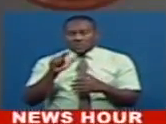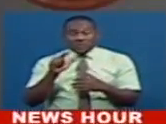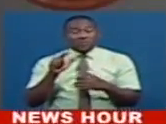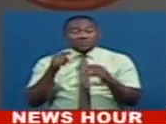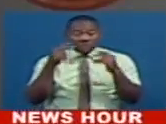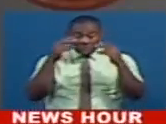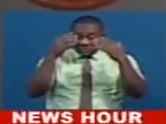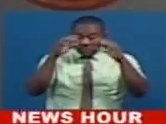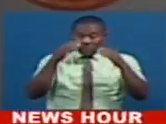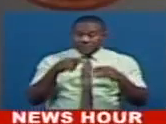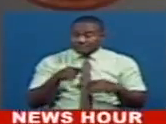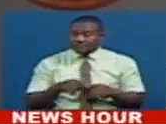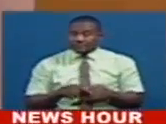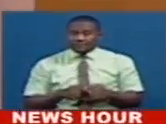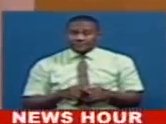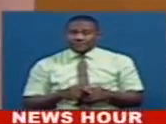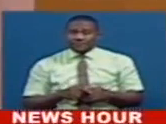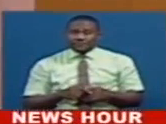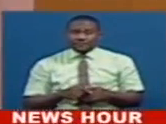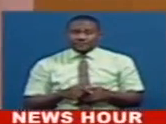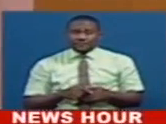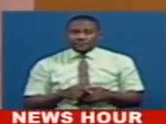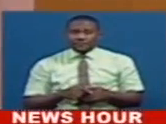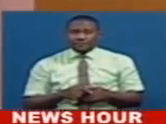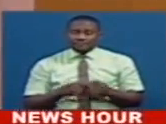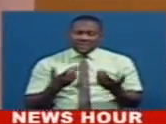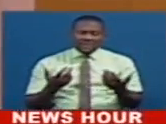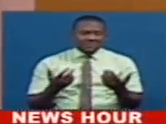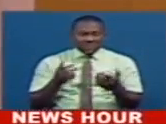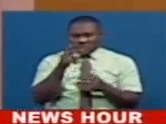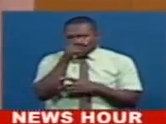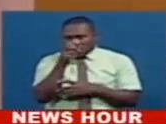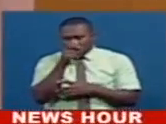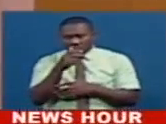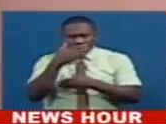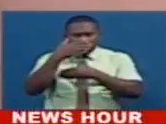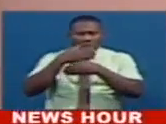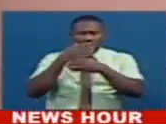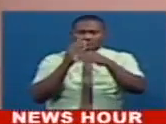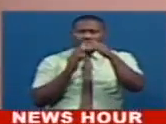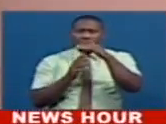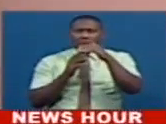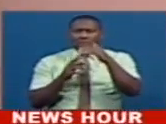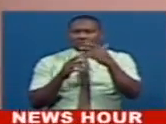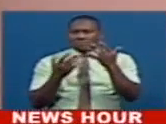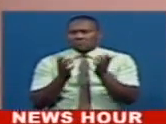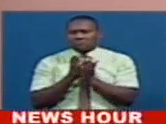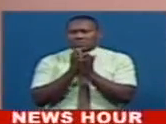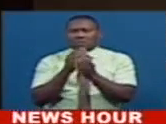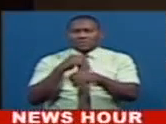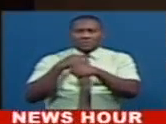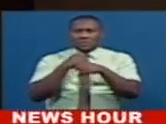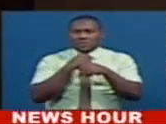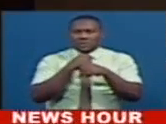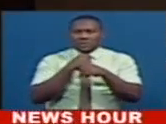incarceration. The project has special focus on crimes related to corruption, border security, maritime security,